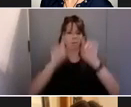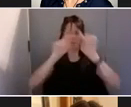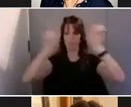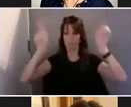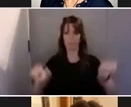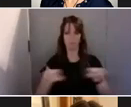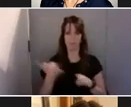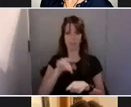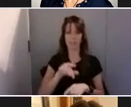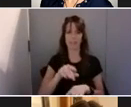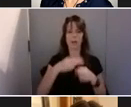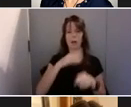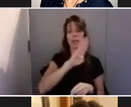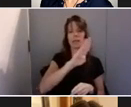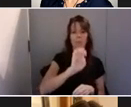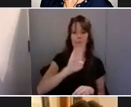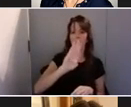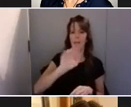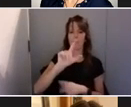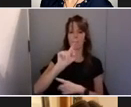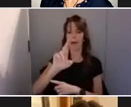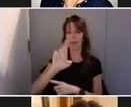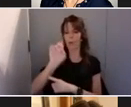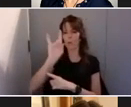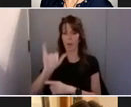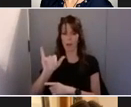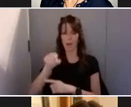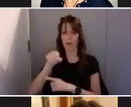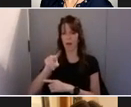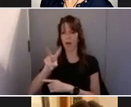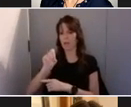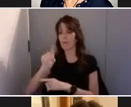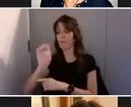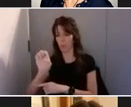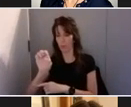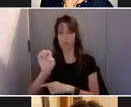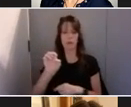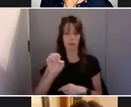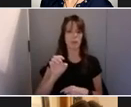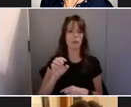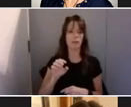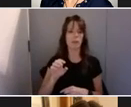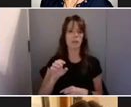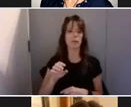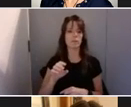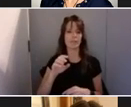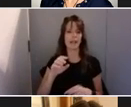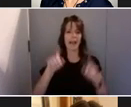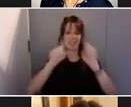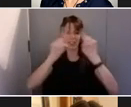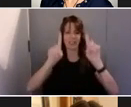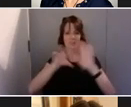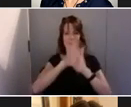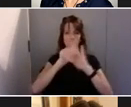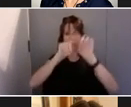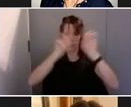it's beballotready.vote. This is through the Maricopa County Recorder's Office. And I just did a screenshot of it because there was no